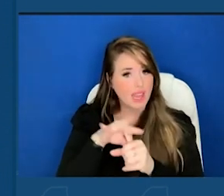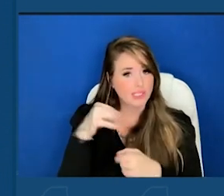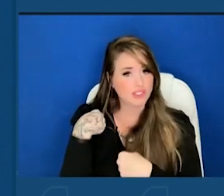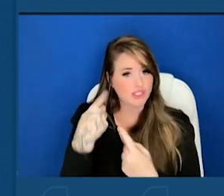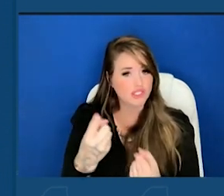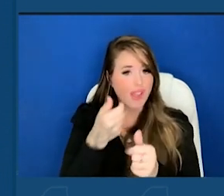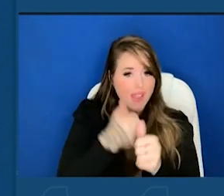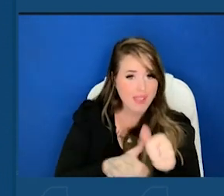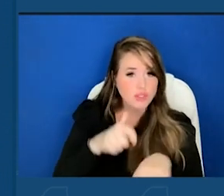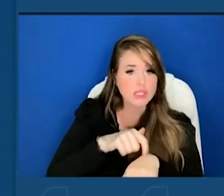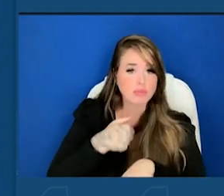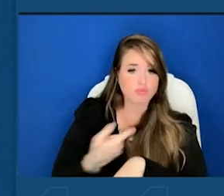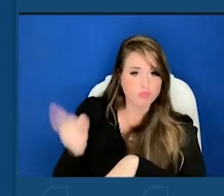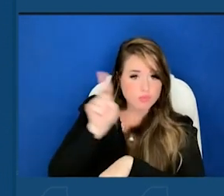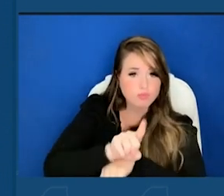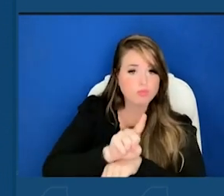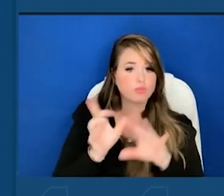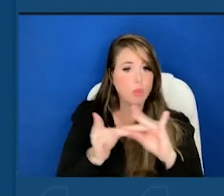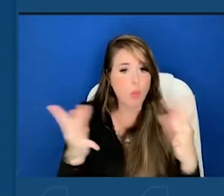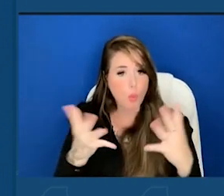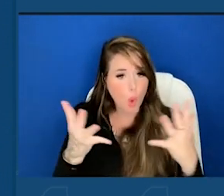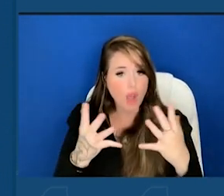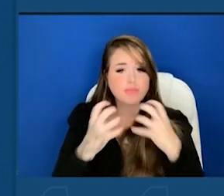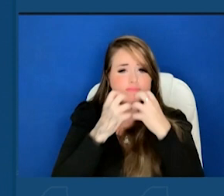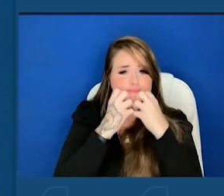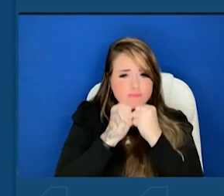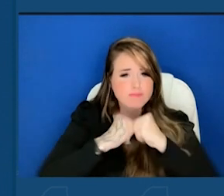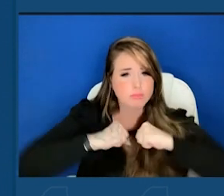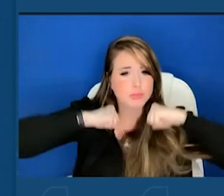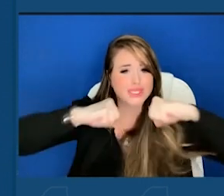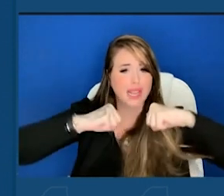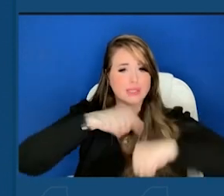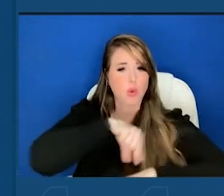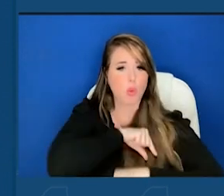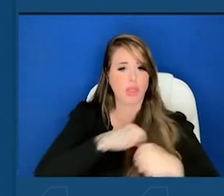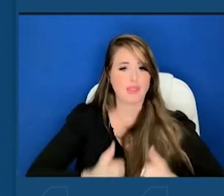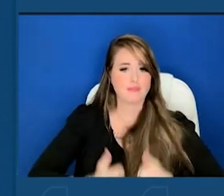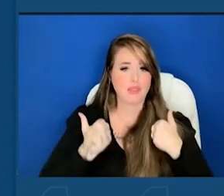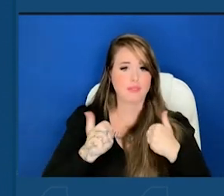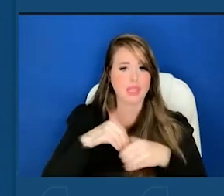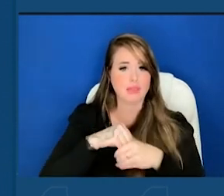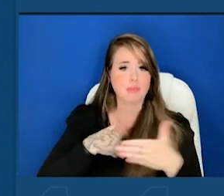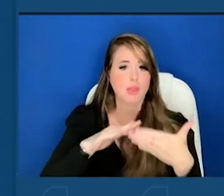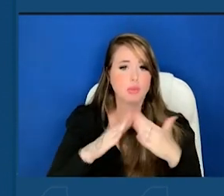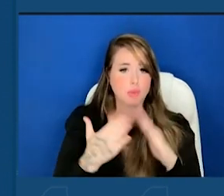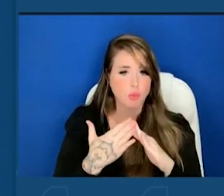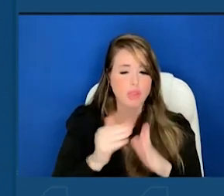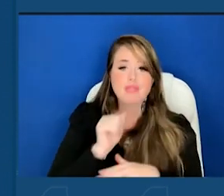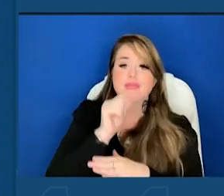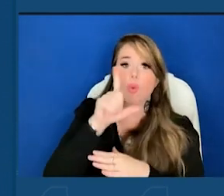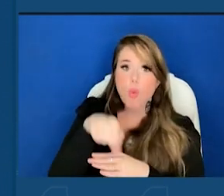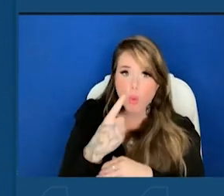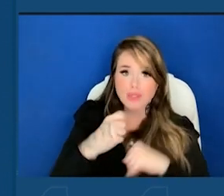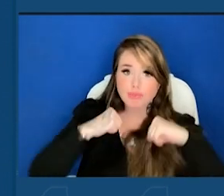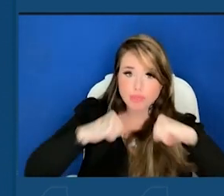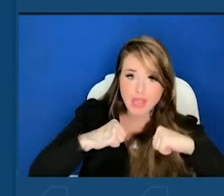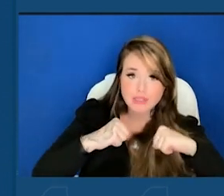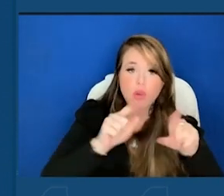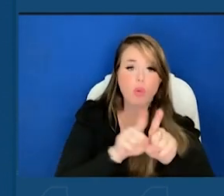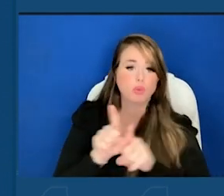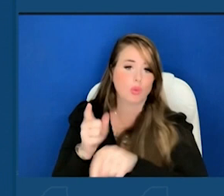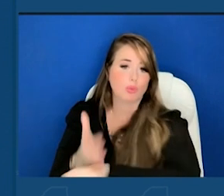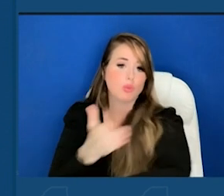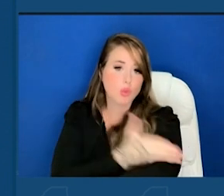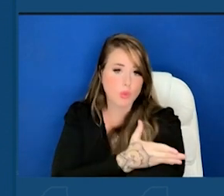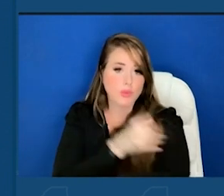I talked about protecting the quality of life in my community, but it wasn't just protecting what we had, it was also improving it. That's the difference. You can protect